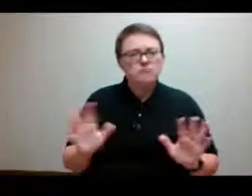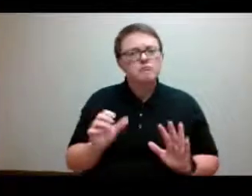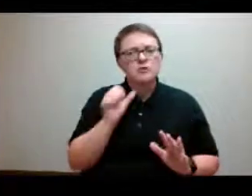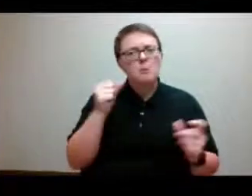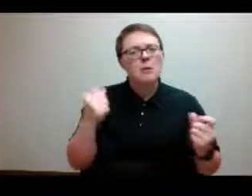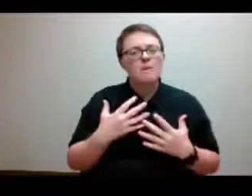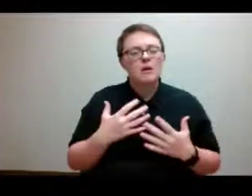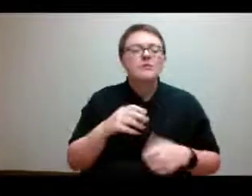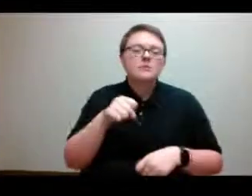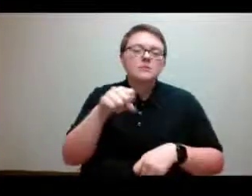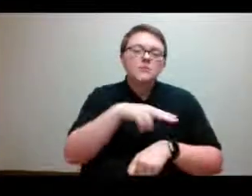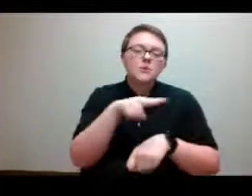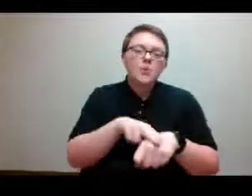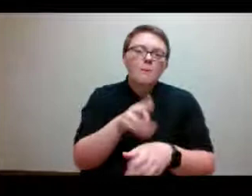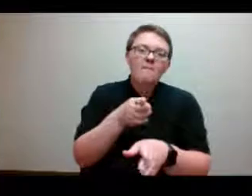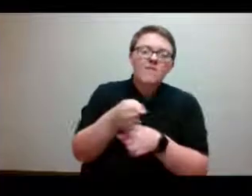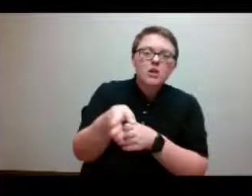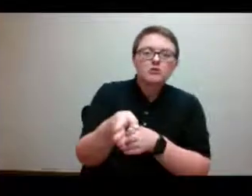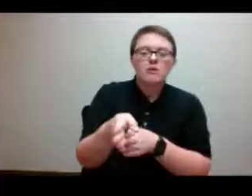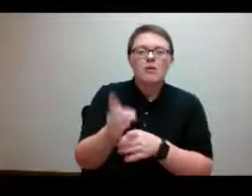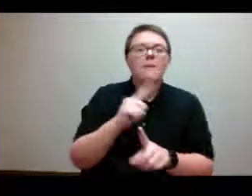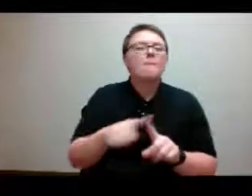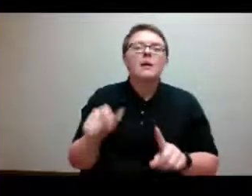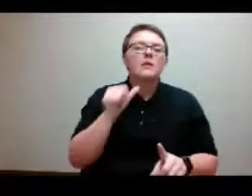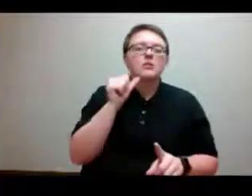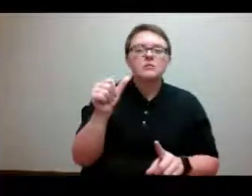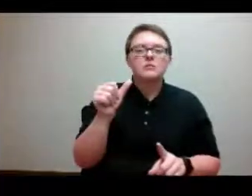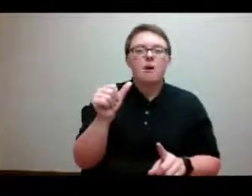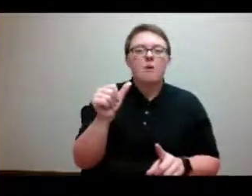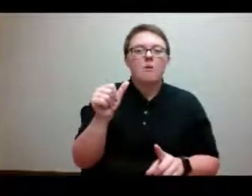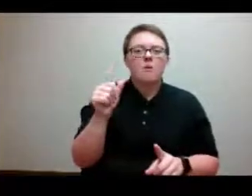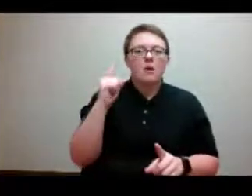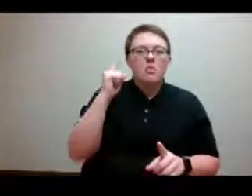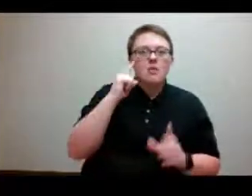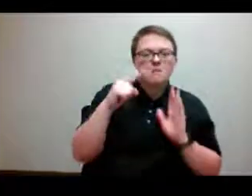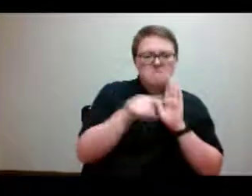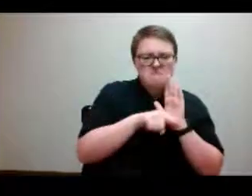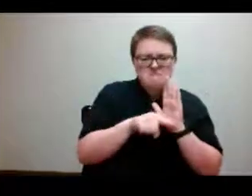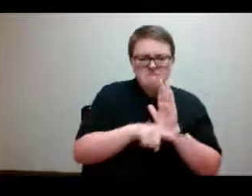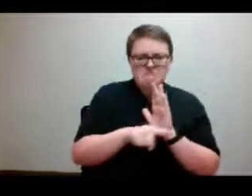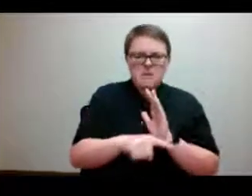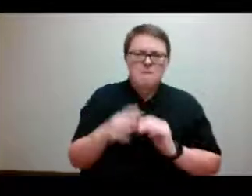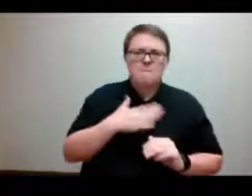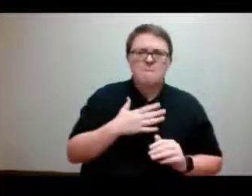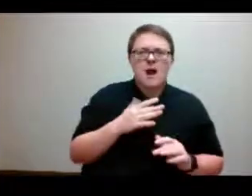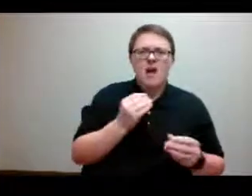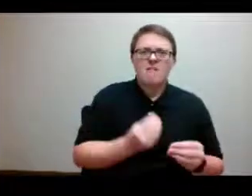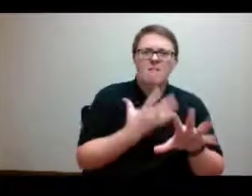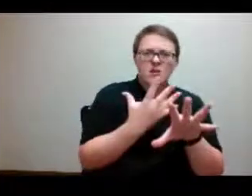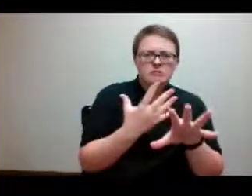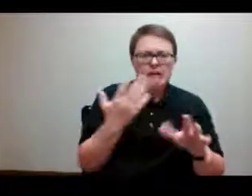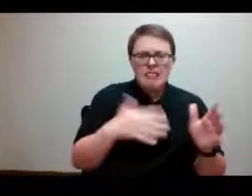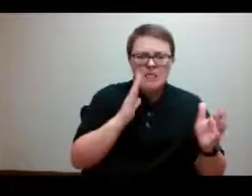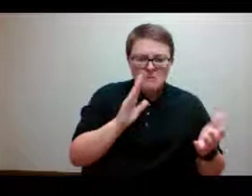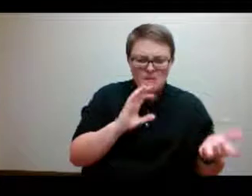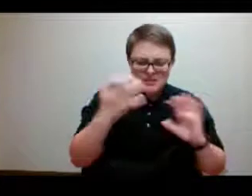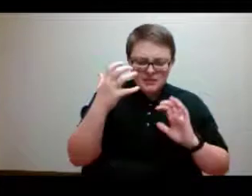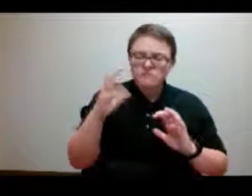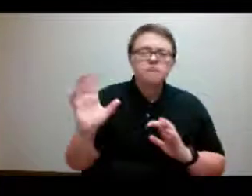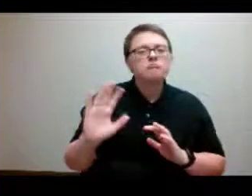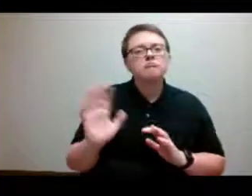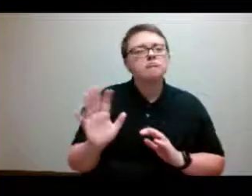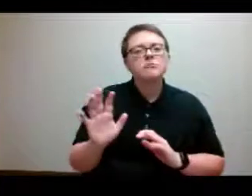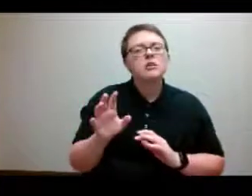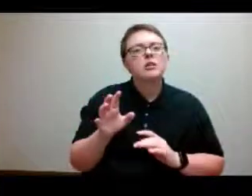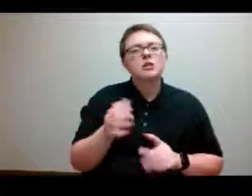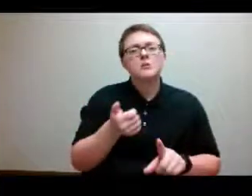but just don't be self-conscious about your virtual presence, and just be yourself, and